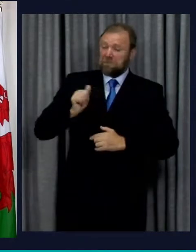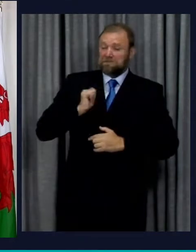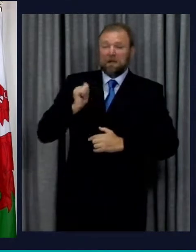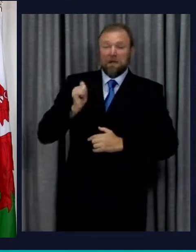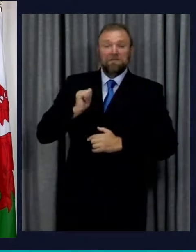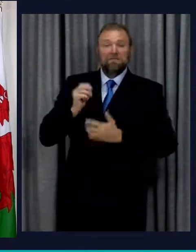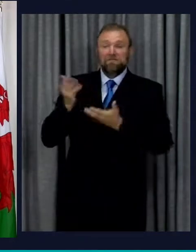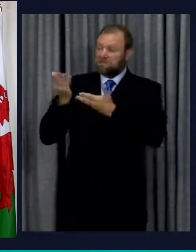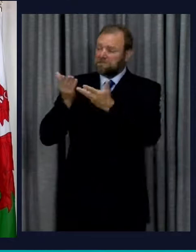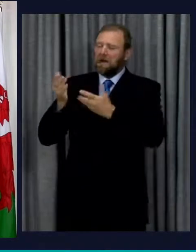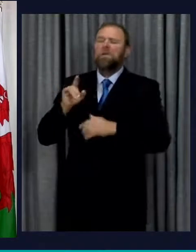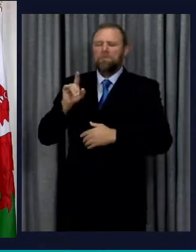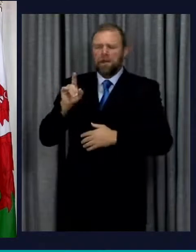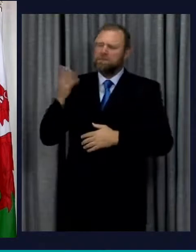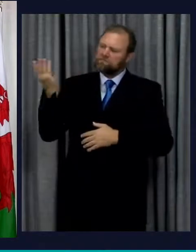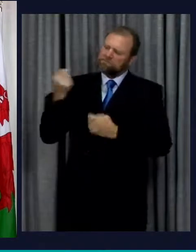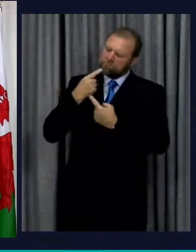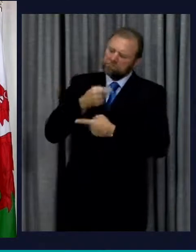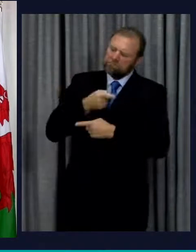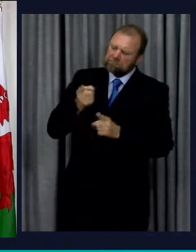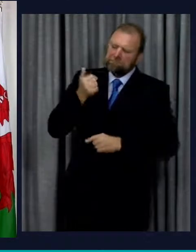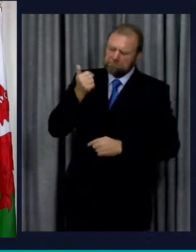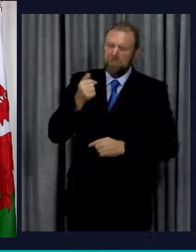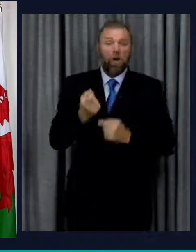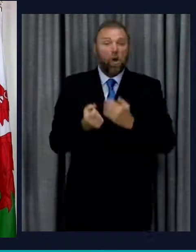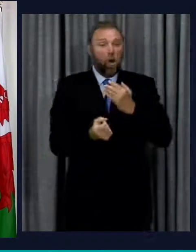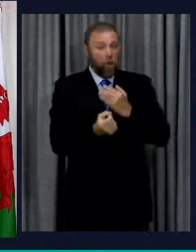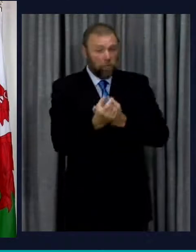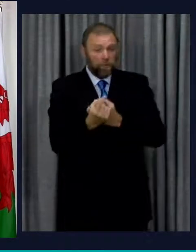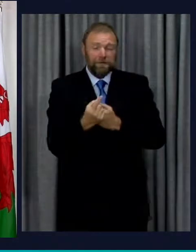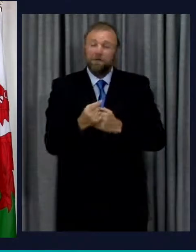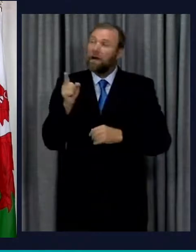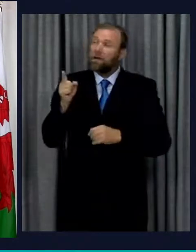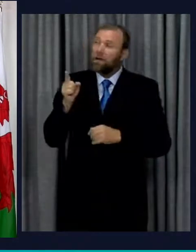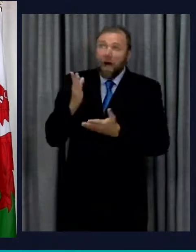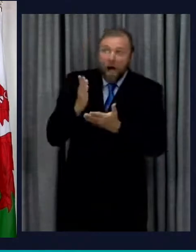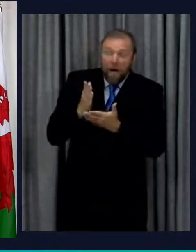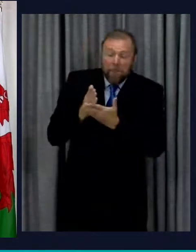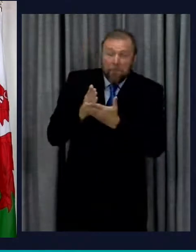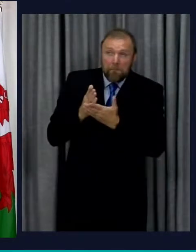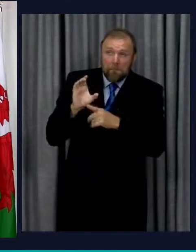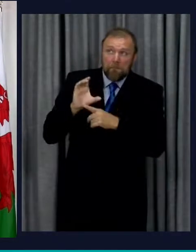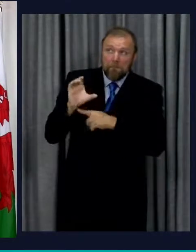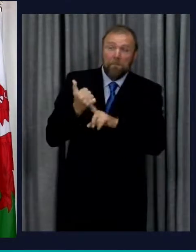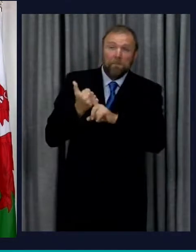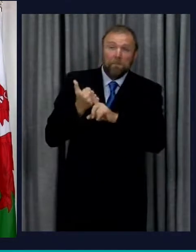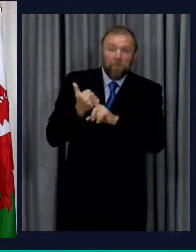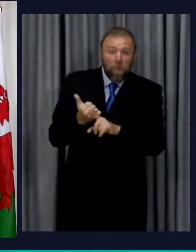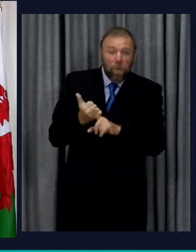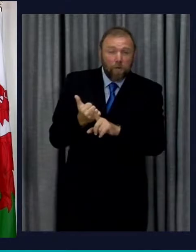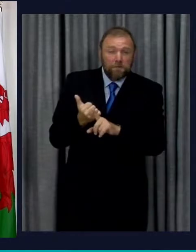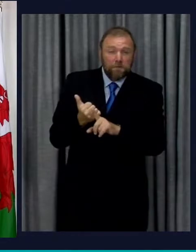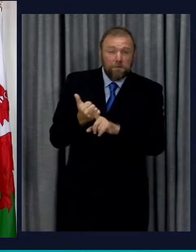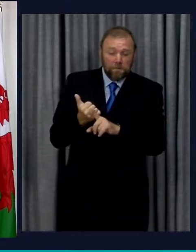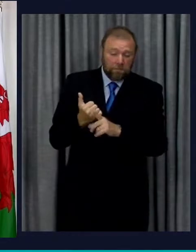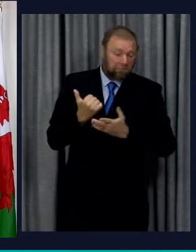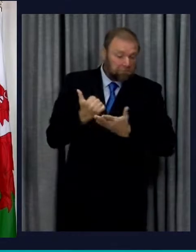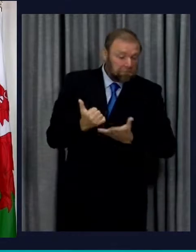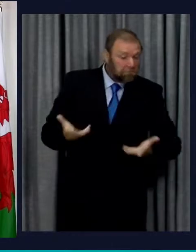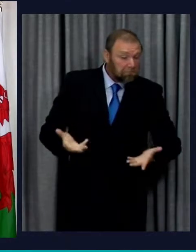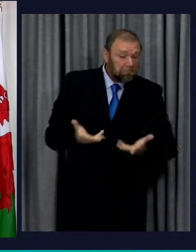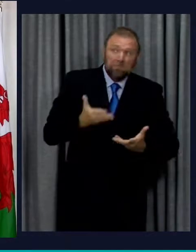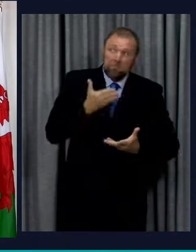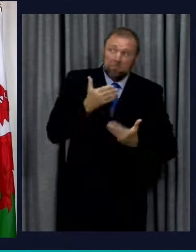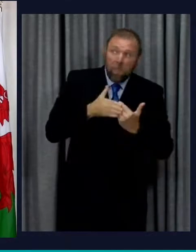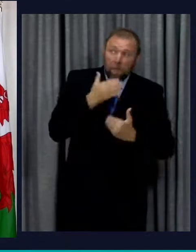opportunities in what's been announced. So, for example, if there is really going to be support for more people to have heat pumps, then actually there's a